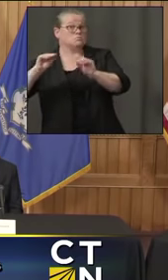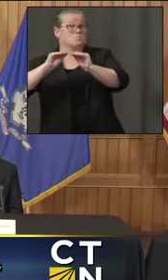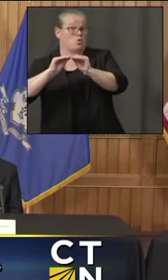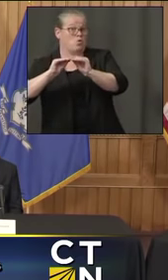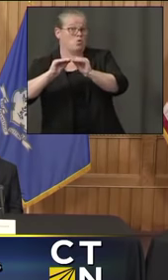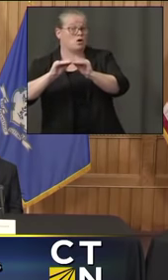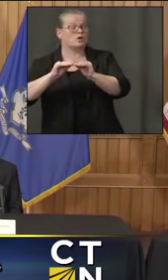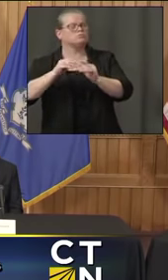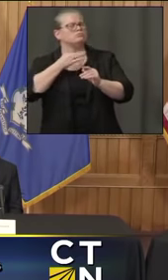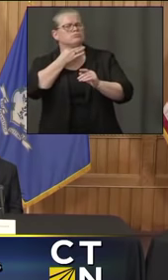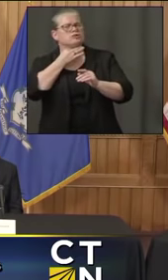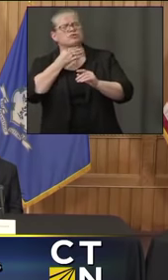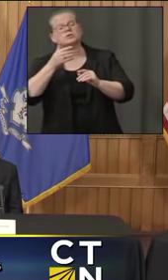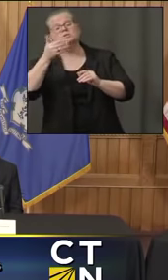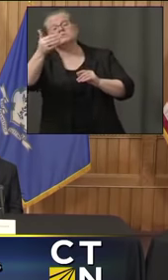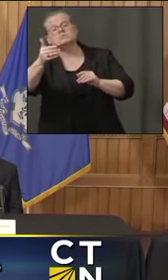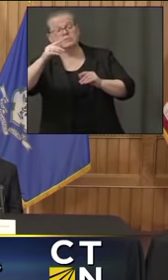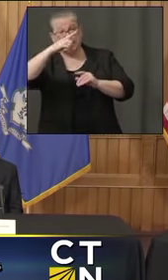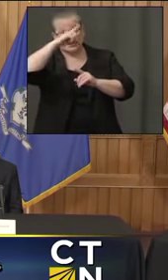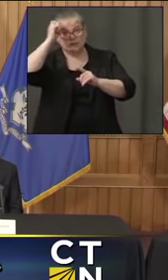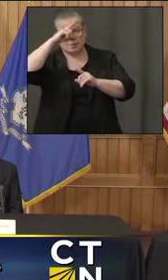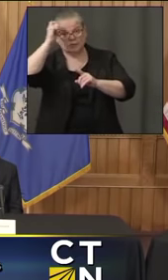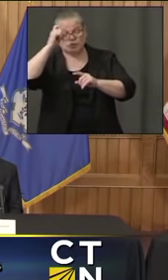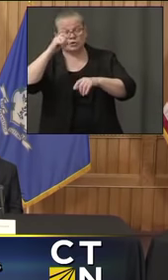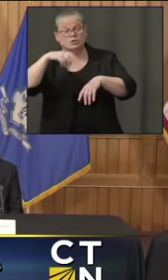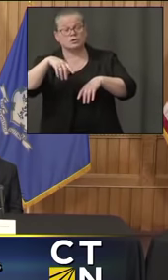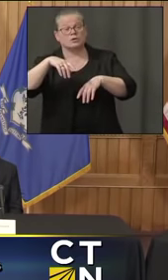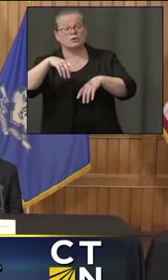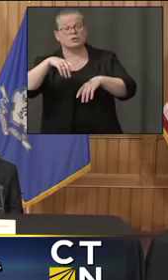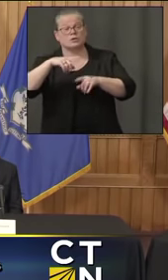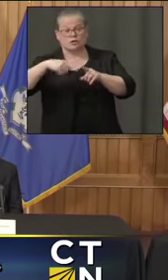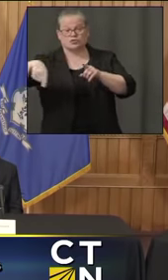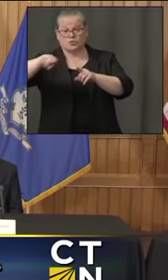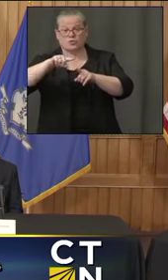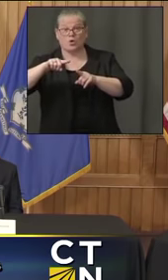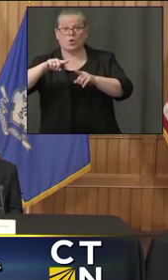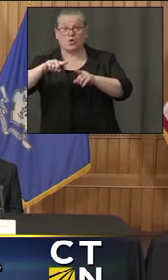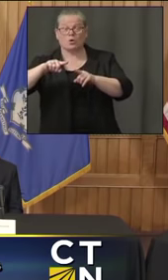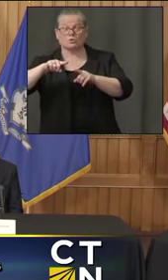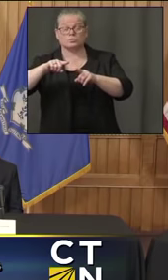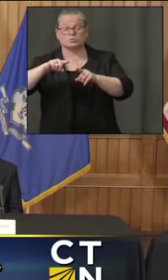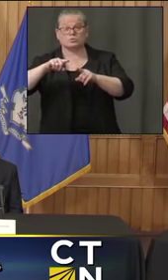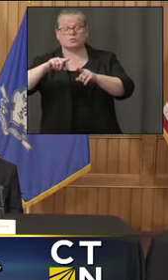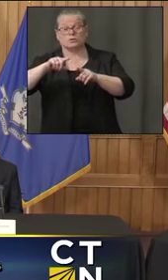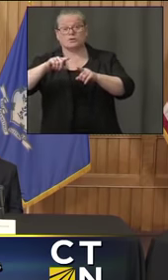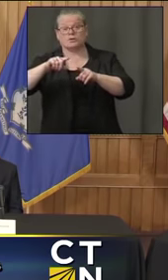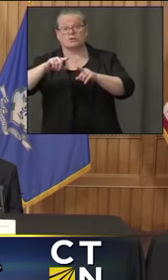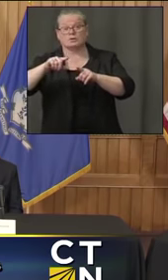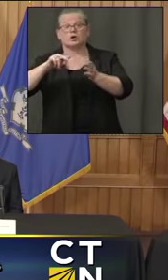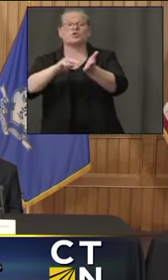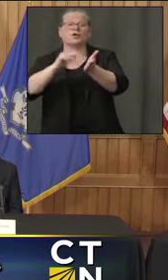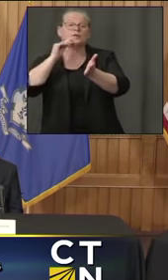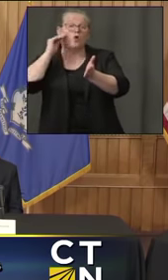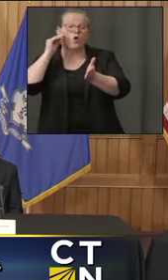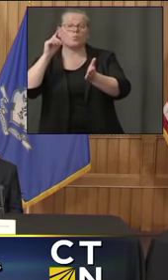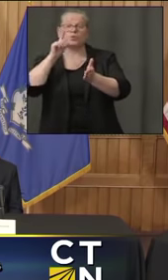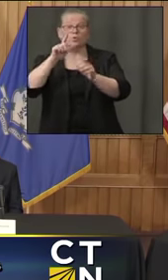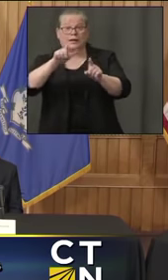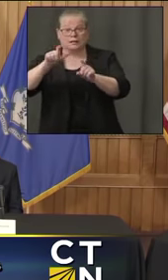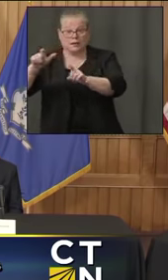those facilities that could accomplish this, could there be outdoor visits for families to finally see their loved